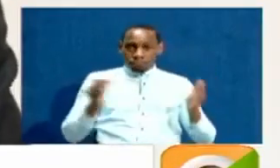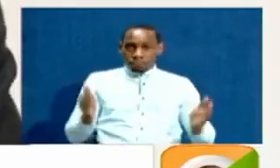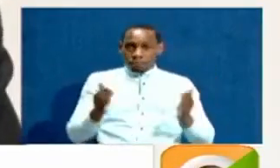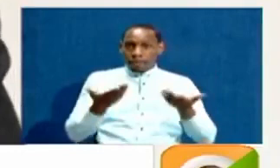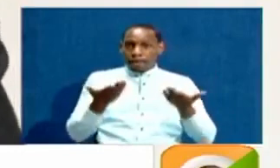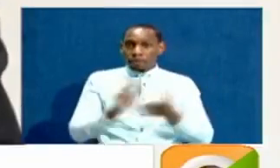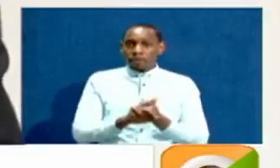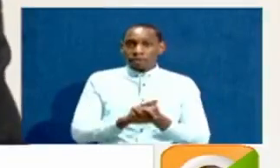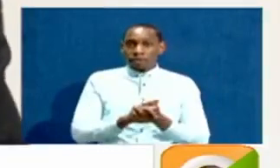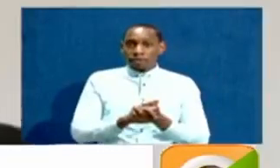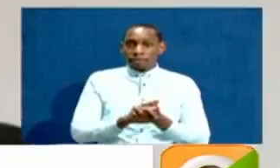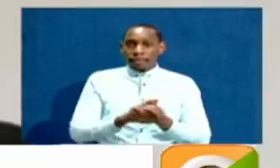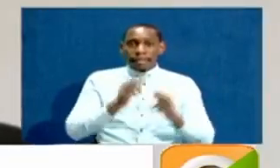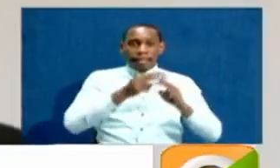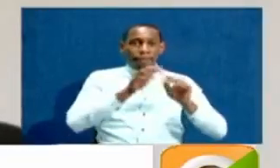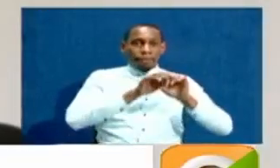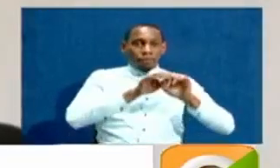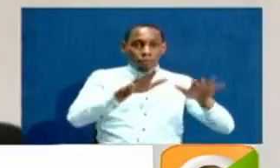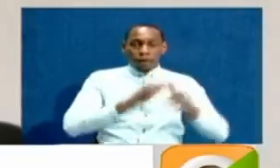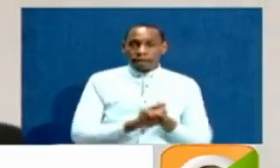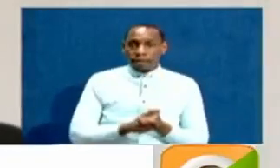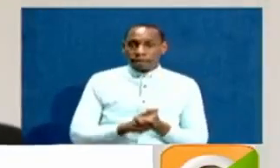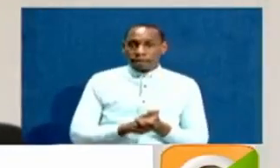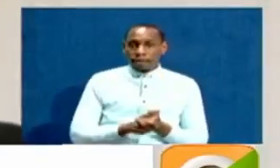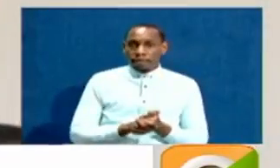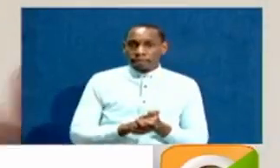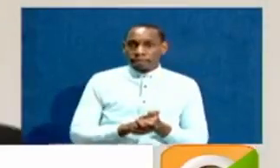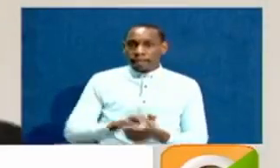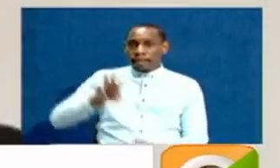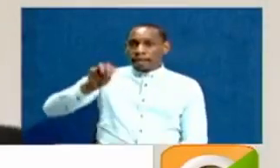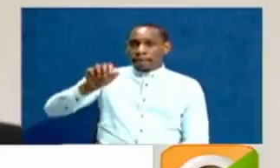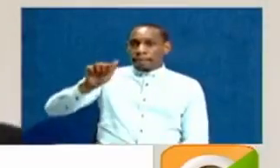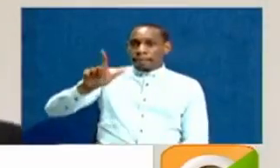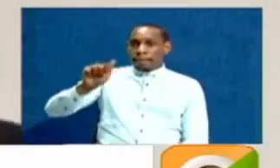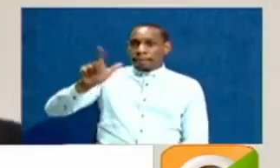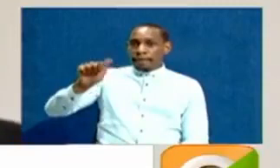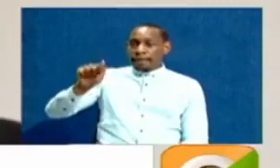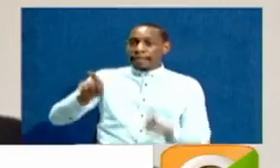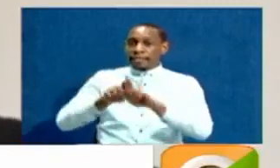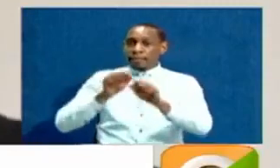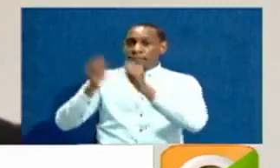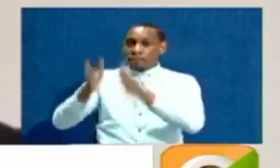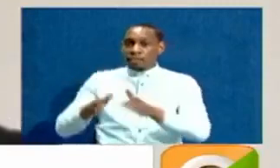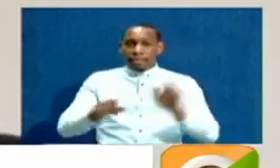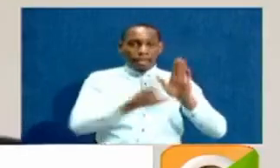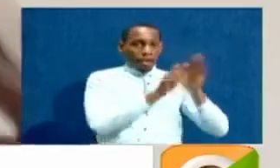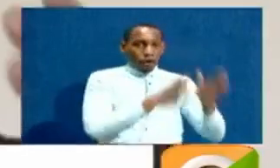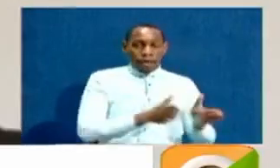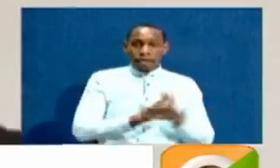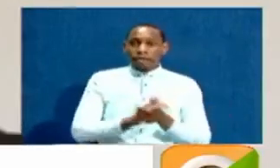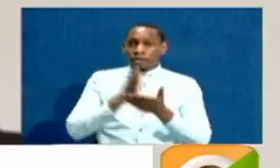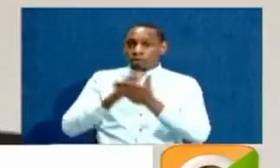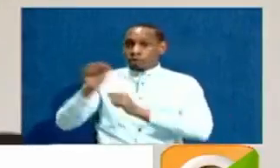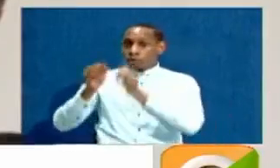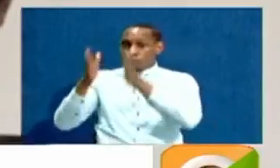inspired by some of the greats. Madiba Mandela, Rohin Lala was also a boxer and a lawyer. So really, being